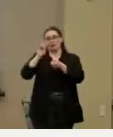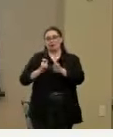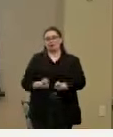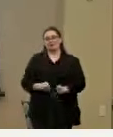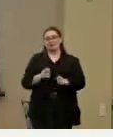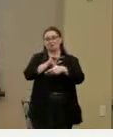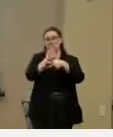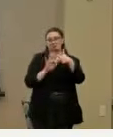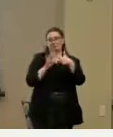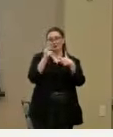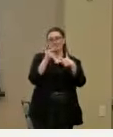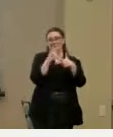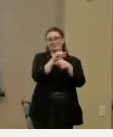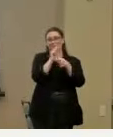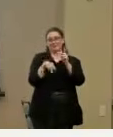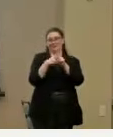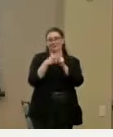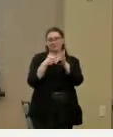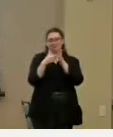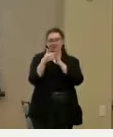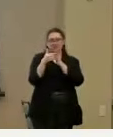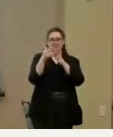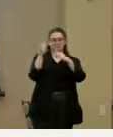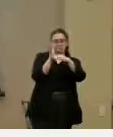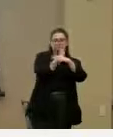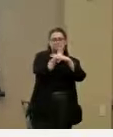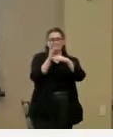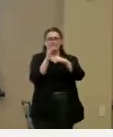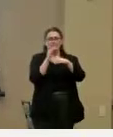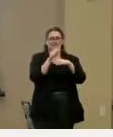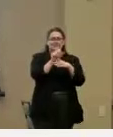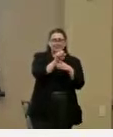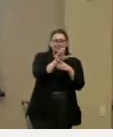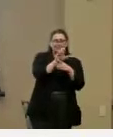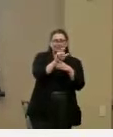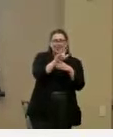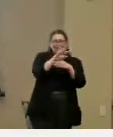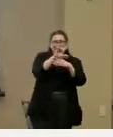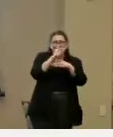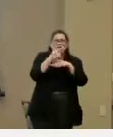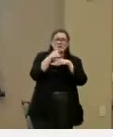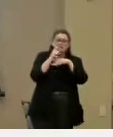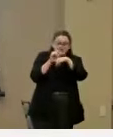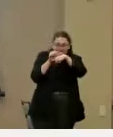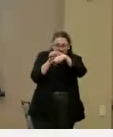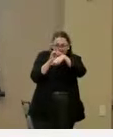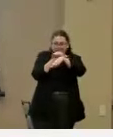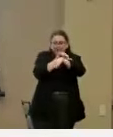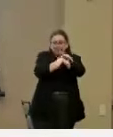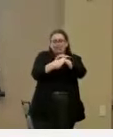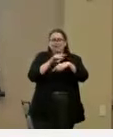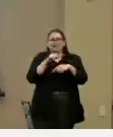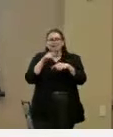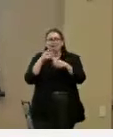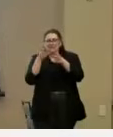3 types because it often has a lot of scaling. It's often these thick plaques, and again, focusing